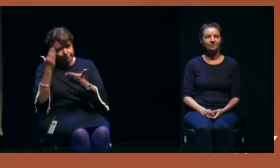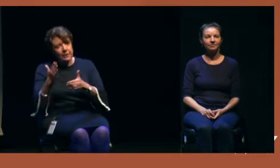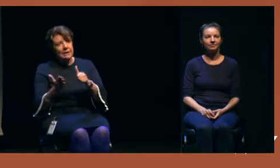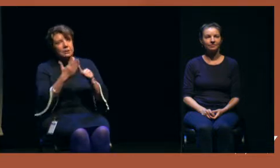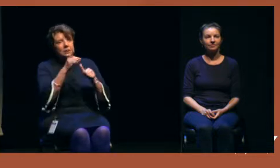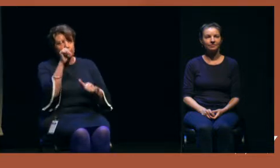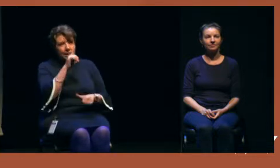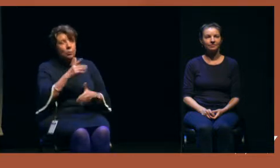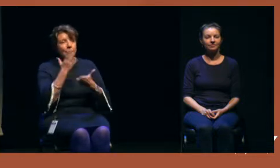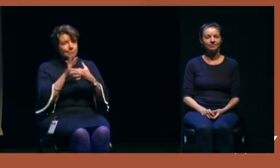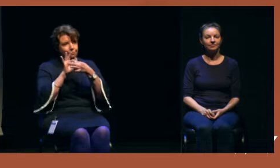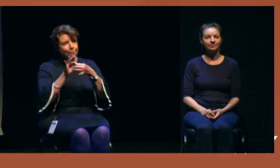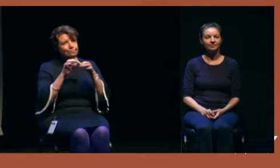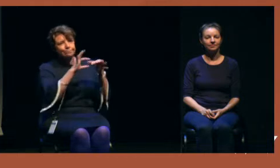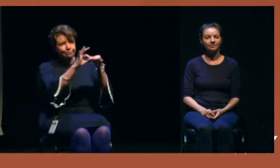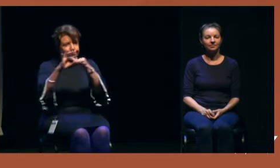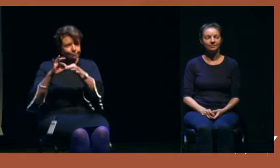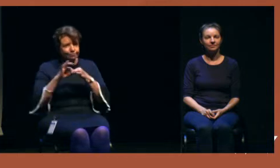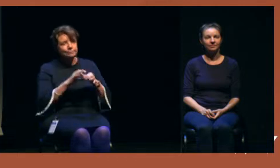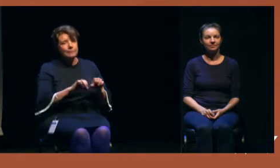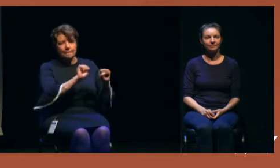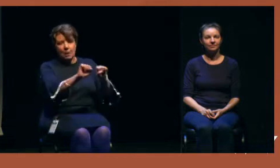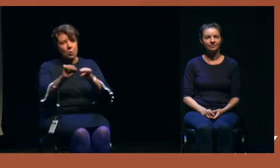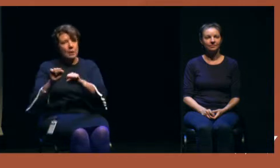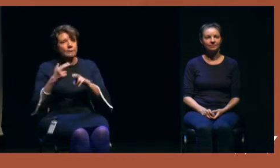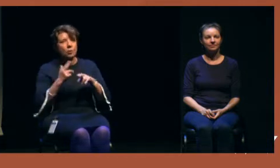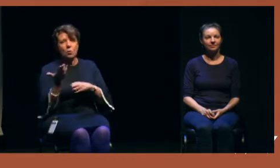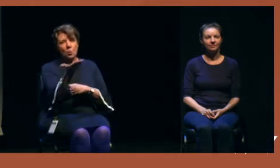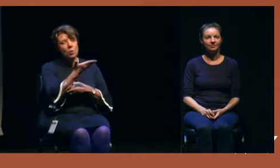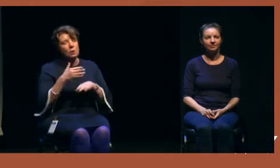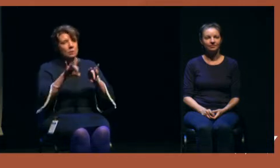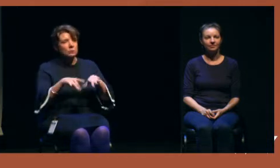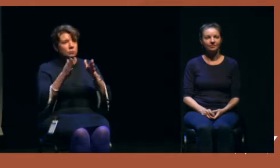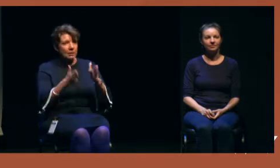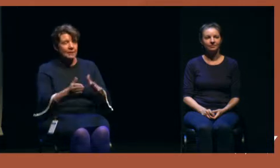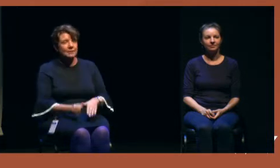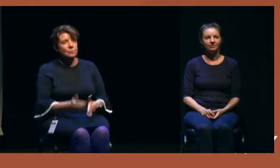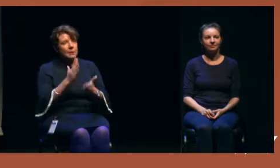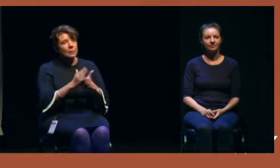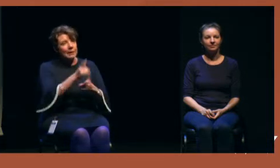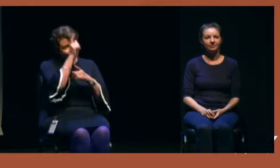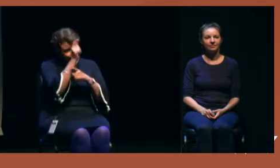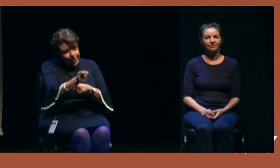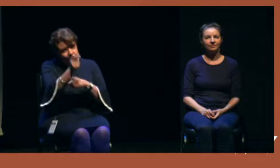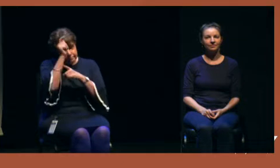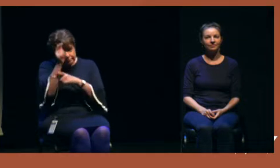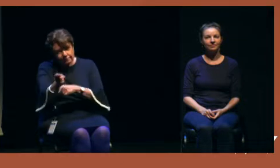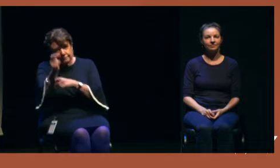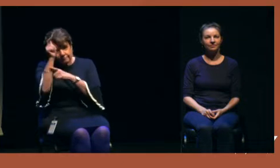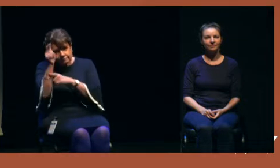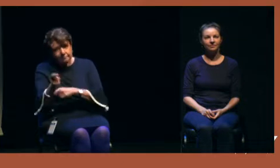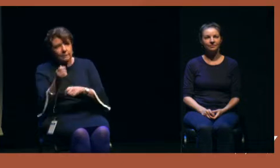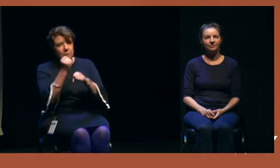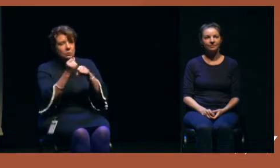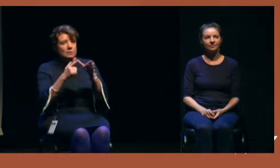by fostering a shared sense of belonging for all Australians. And we pay our deep respects to the